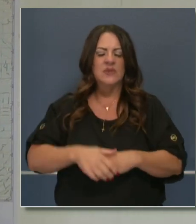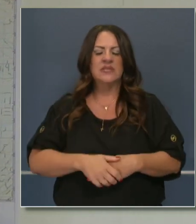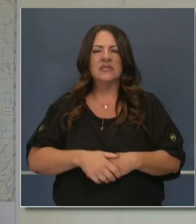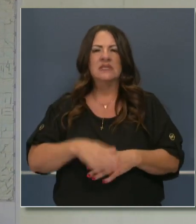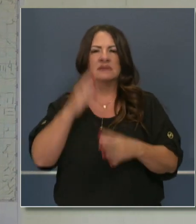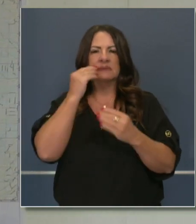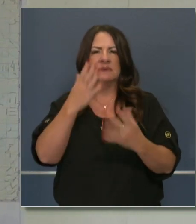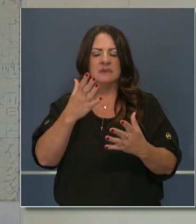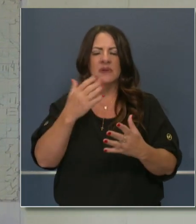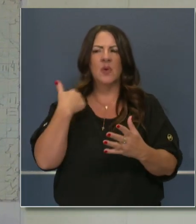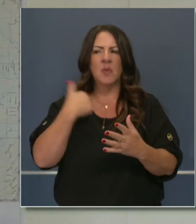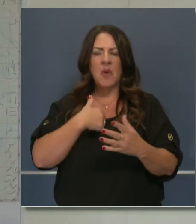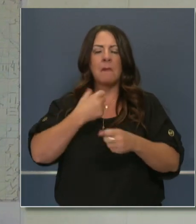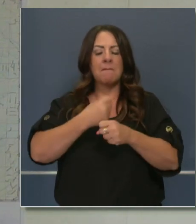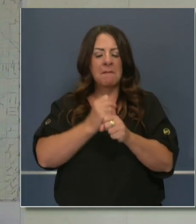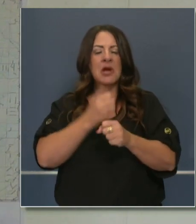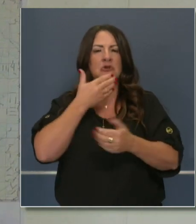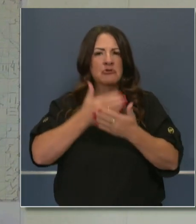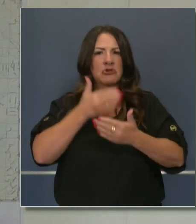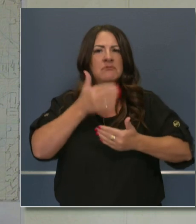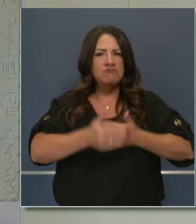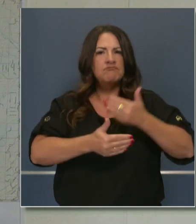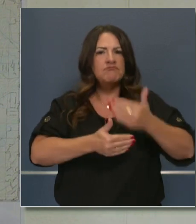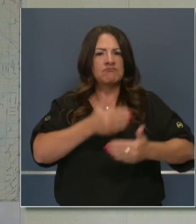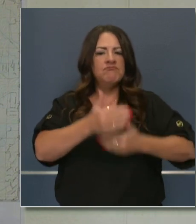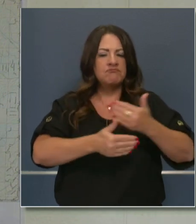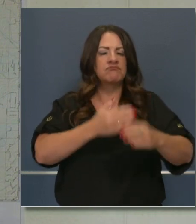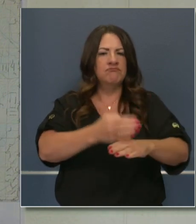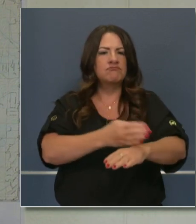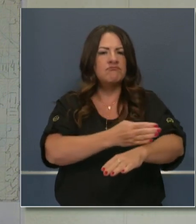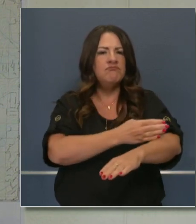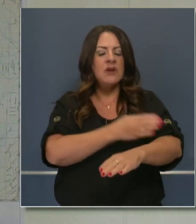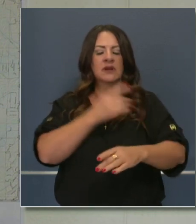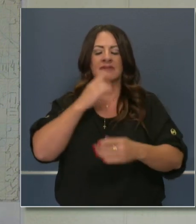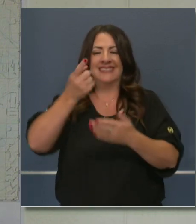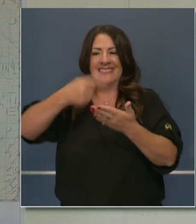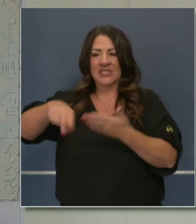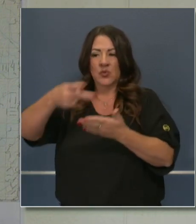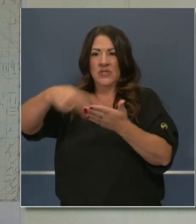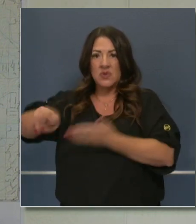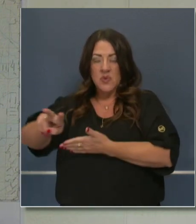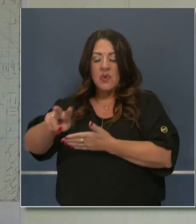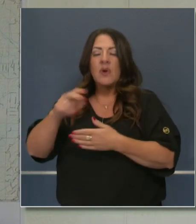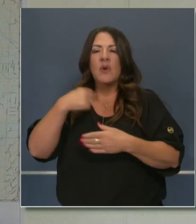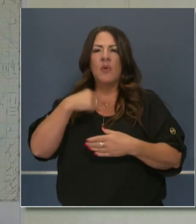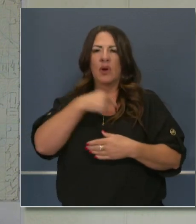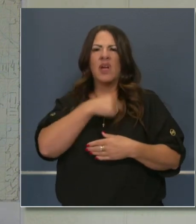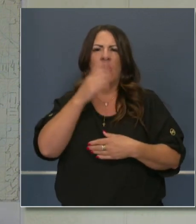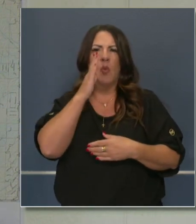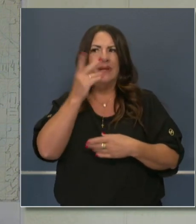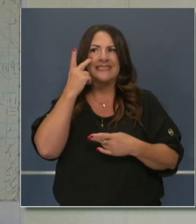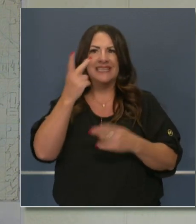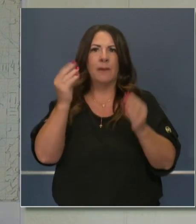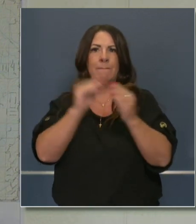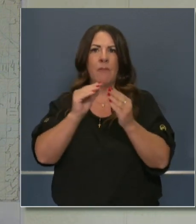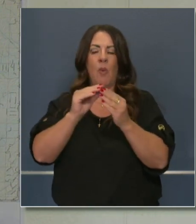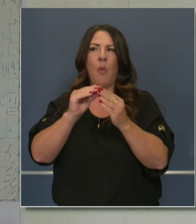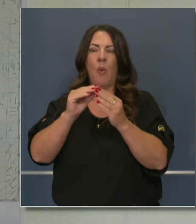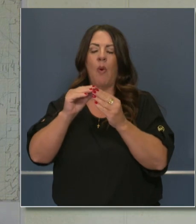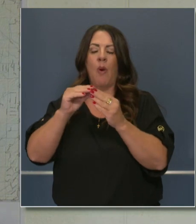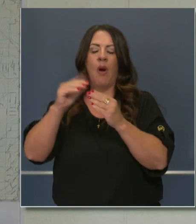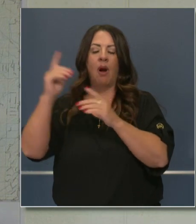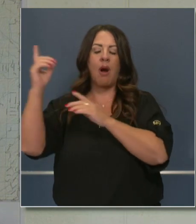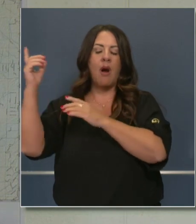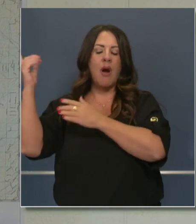Chief Waters, we're making really good progress on the incident, and over the next week or so, we're going to see the amount of resources we have being